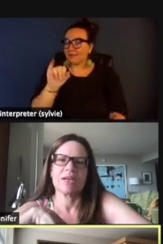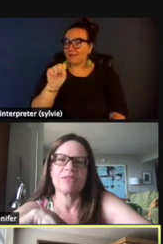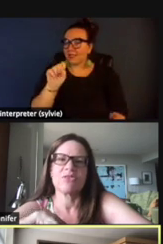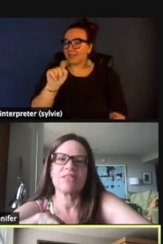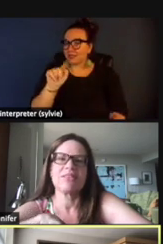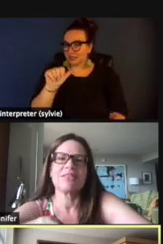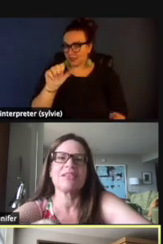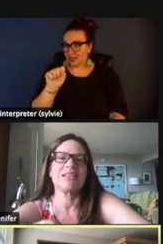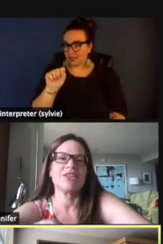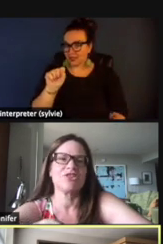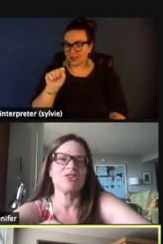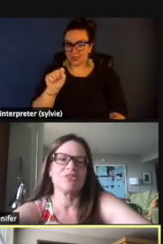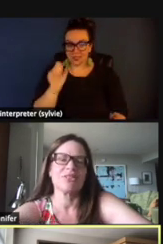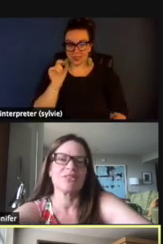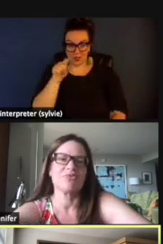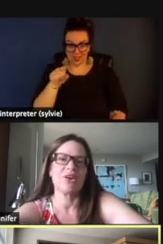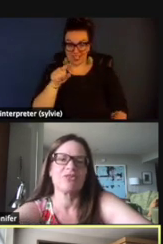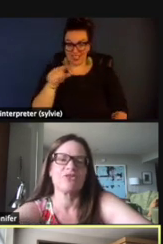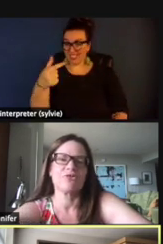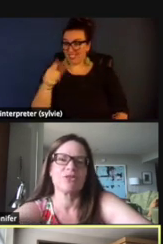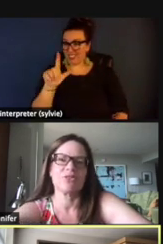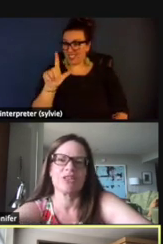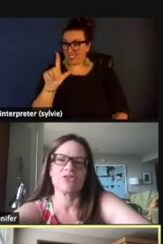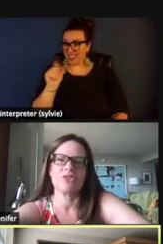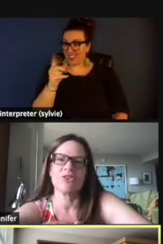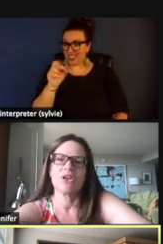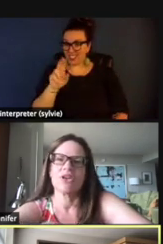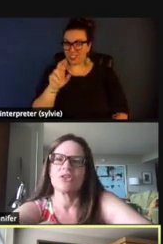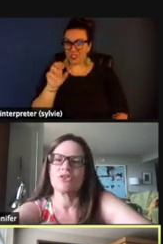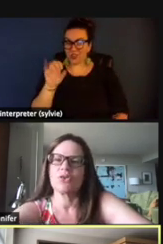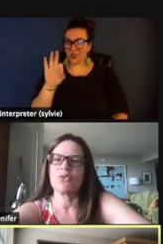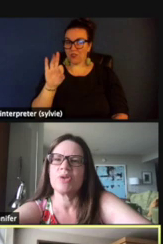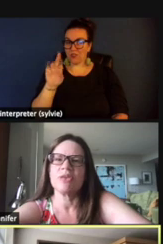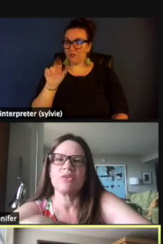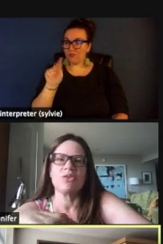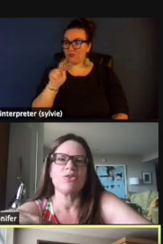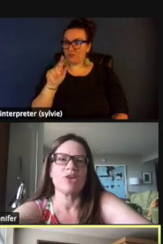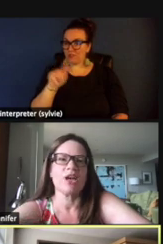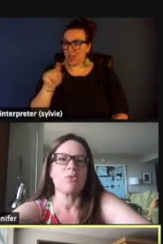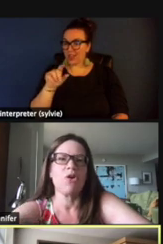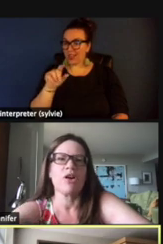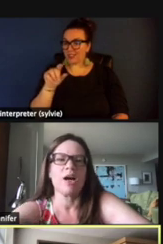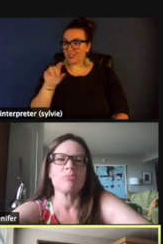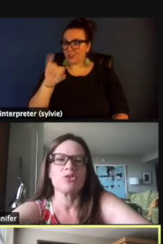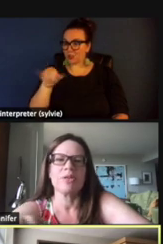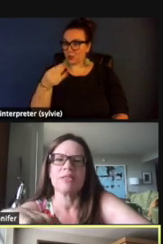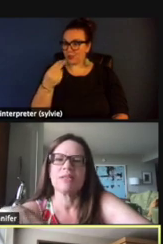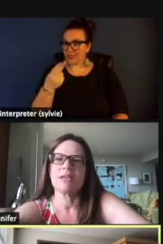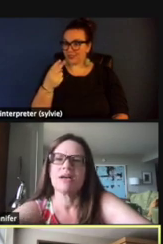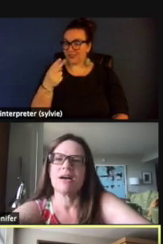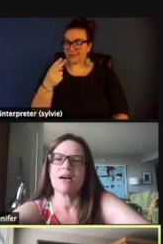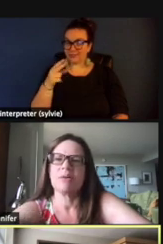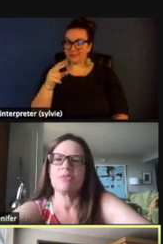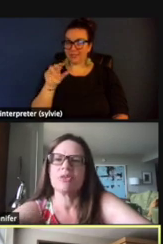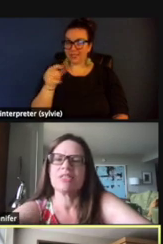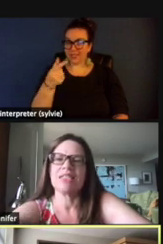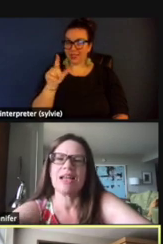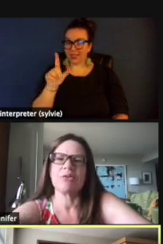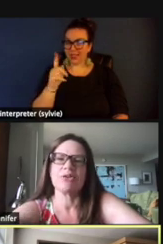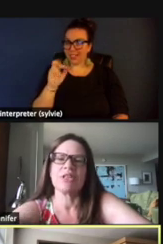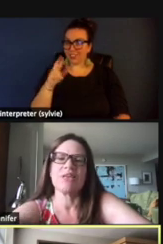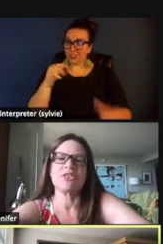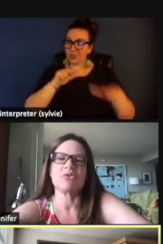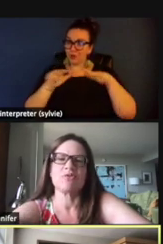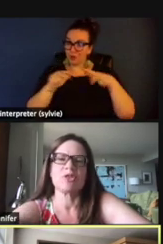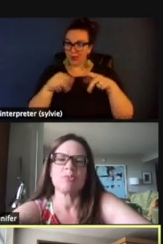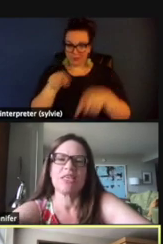All right, so this is a glacier. This is Franz Josef Glacier. So you can kind of walk up to it. You can see it, how it